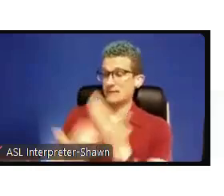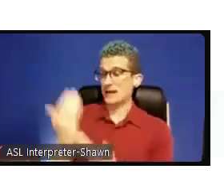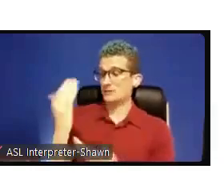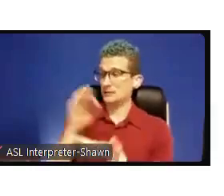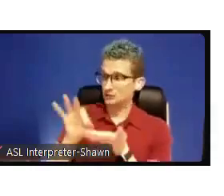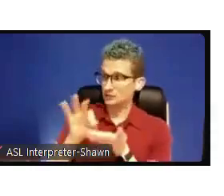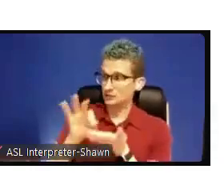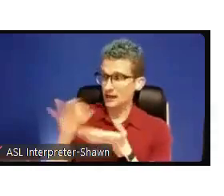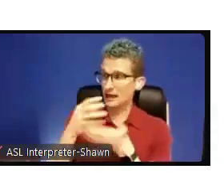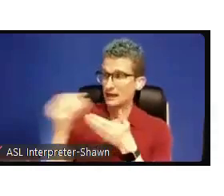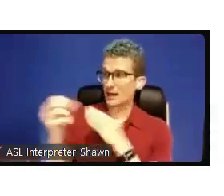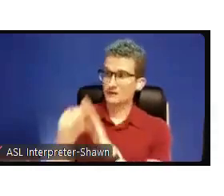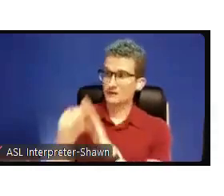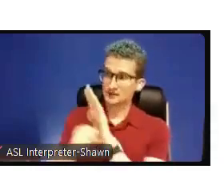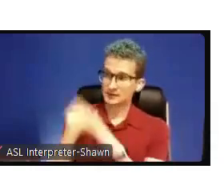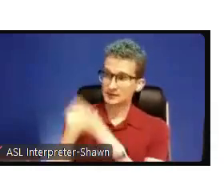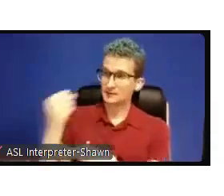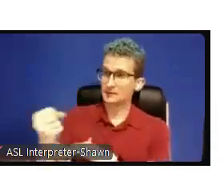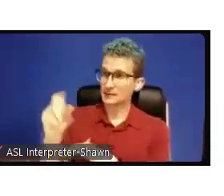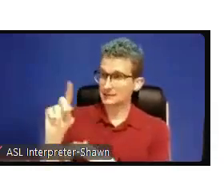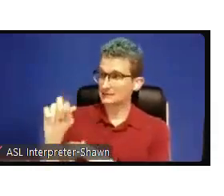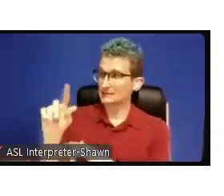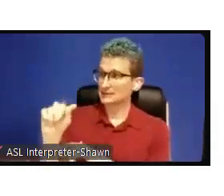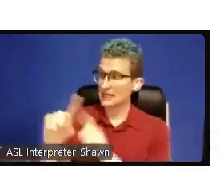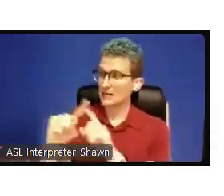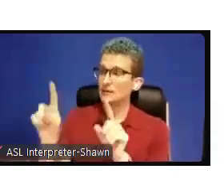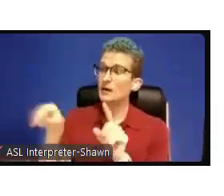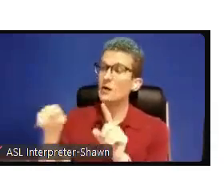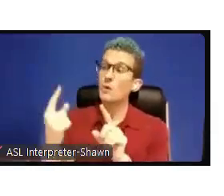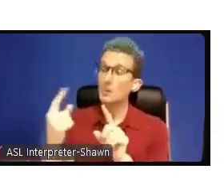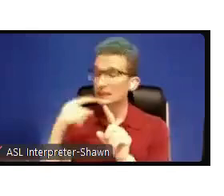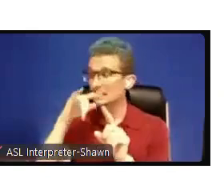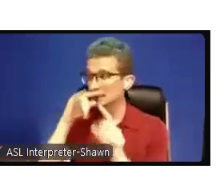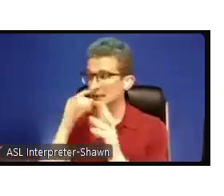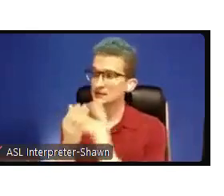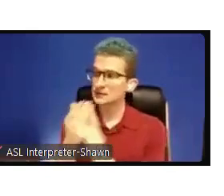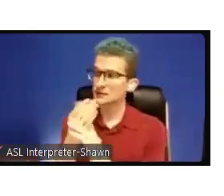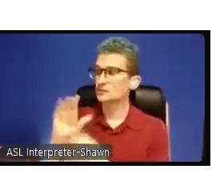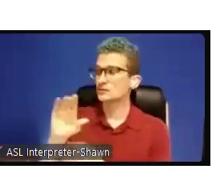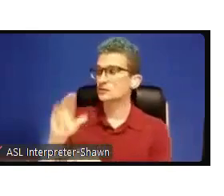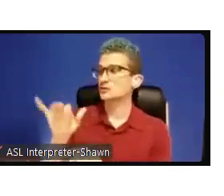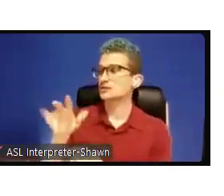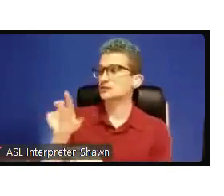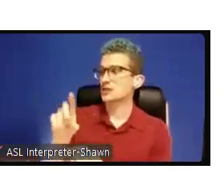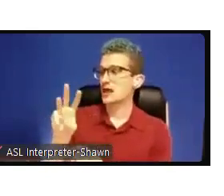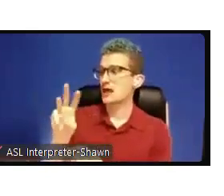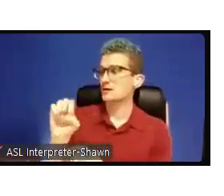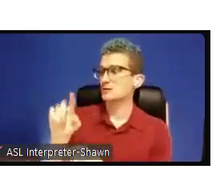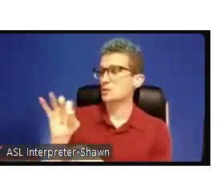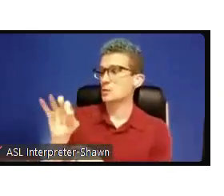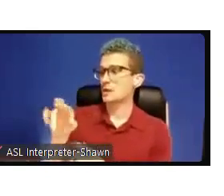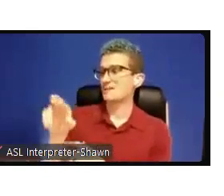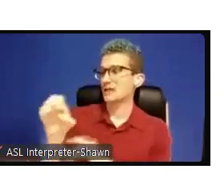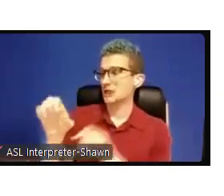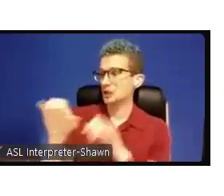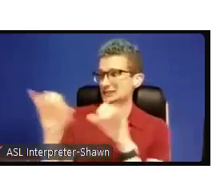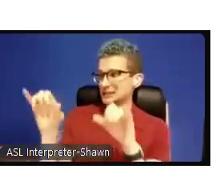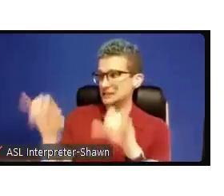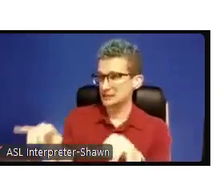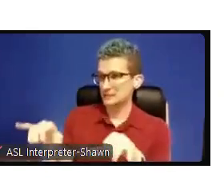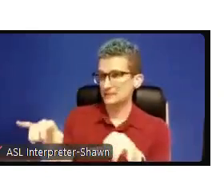data, but those are only kids that are coming through the child welfare system. And that does not always